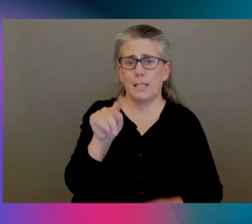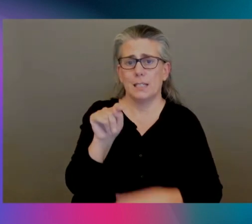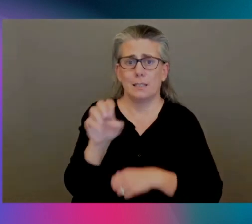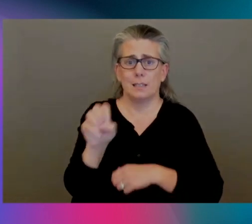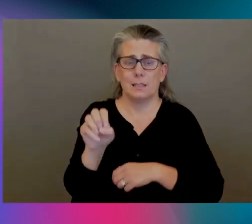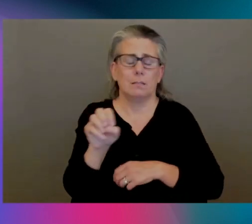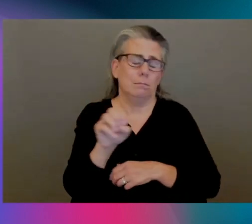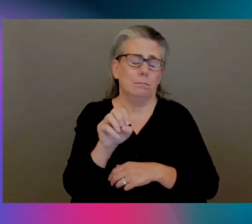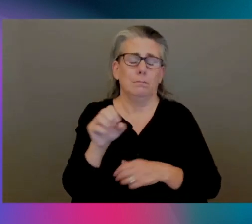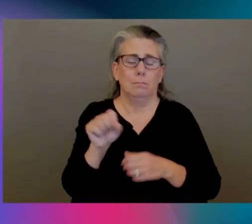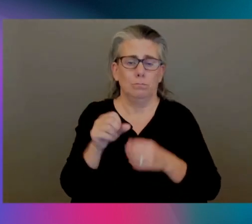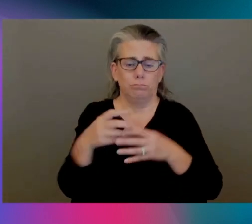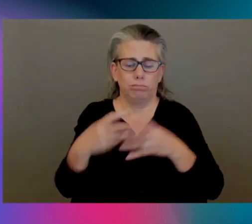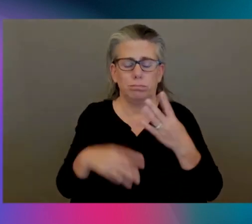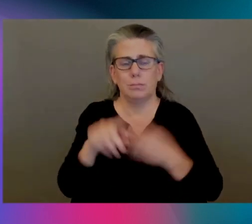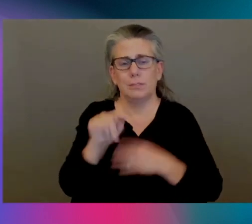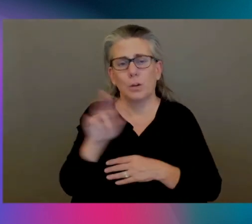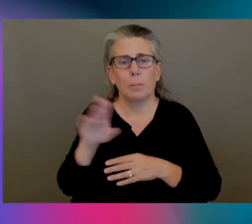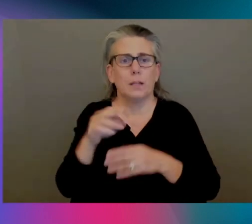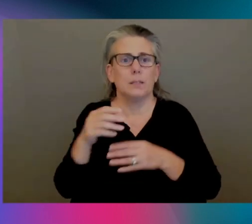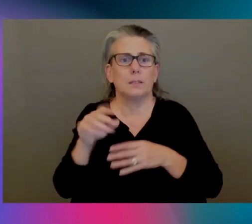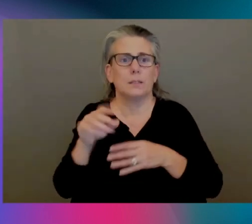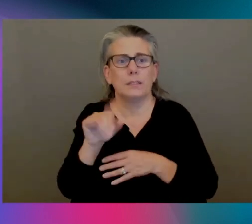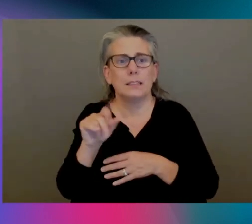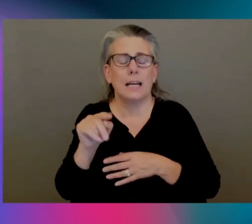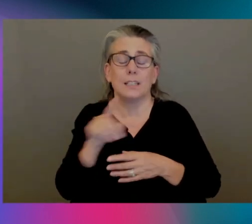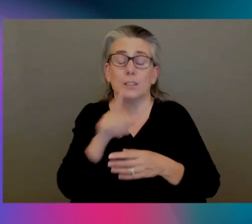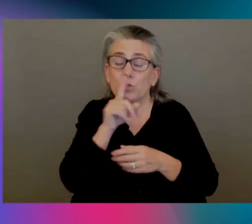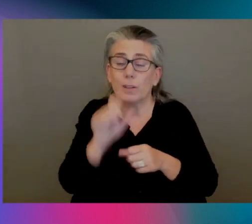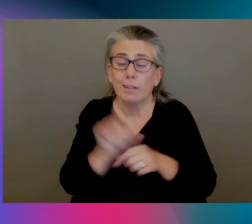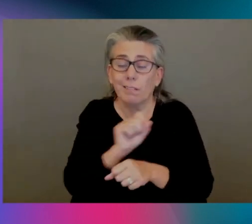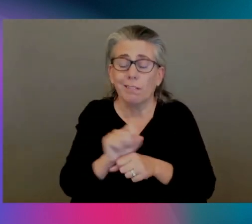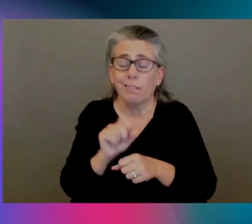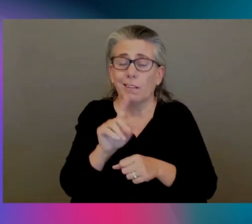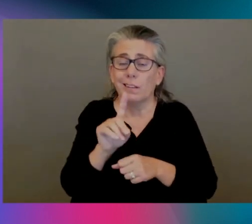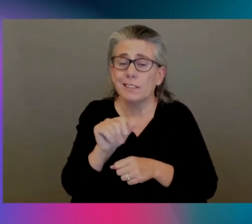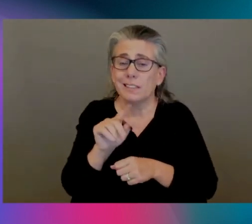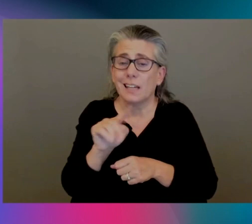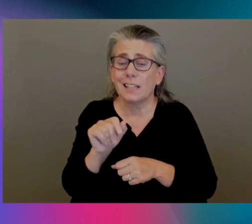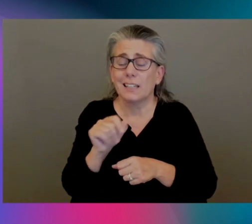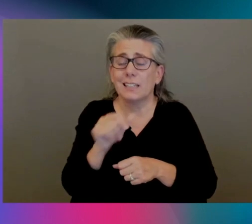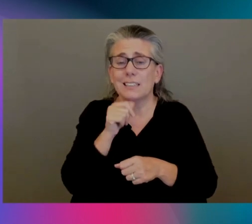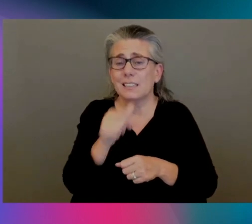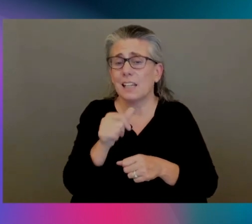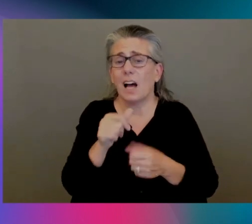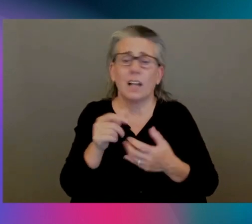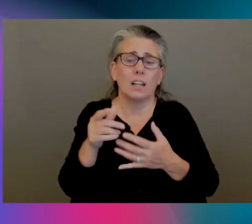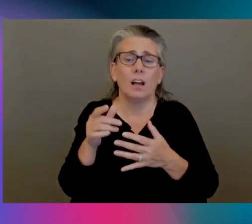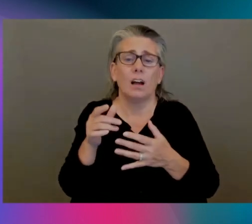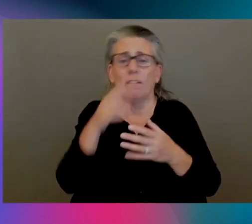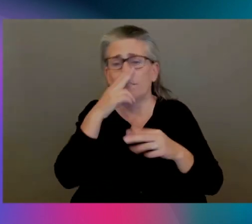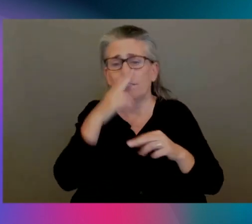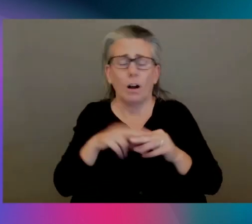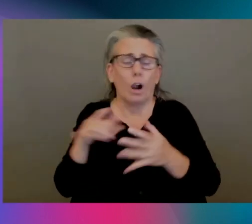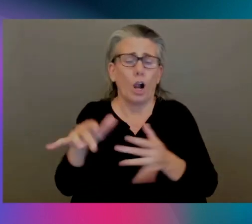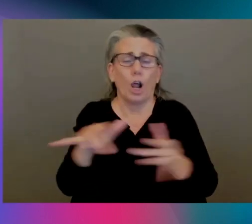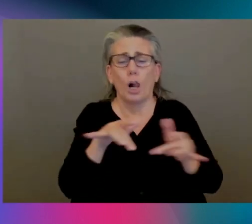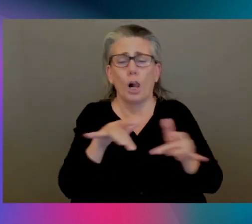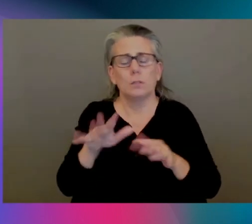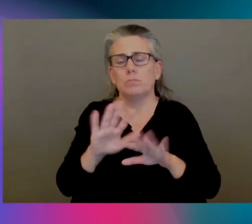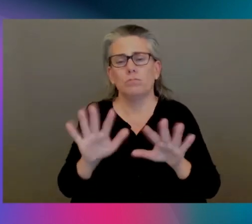this is all real data, right? So it's not a dummy data to play around, right? So you touched